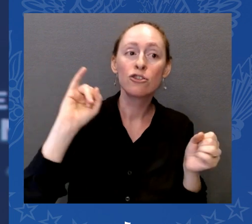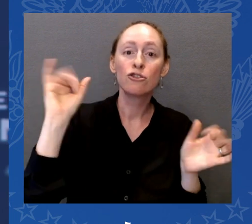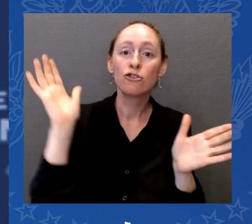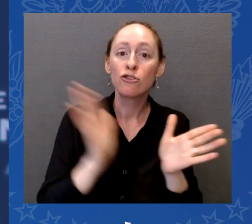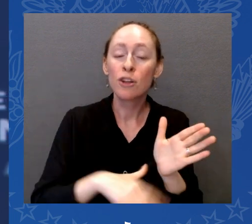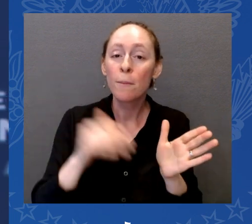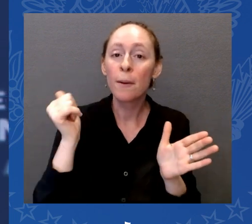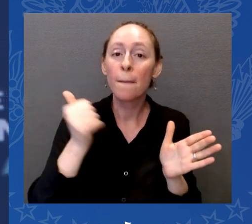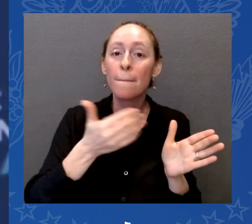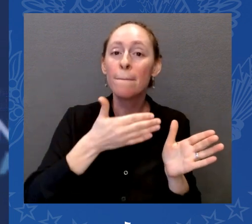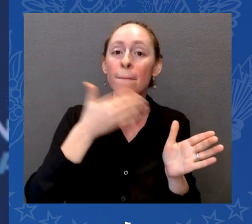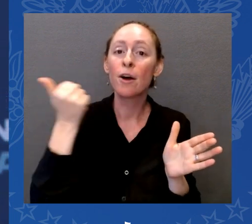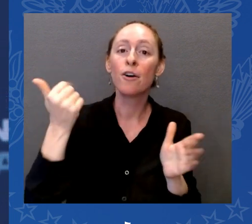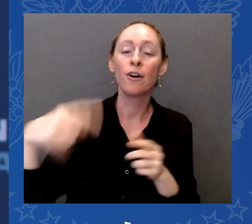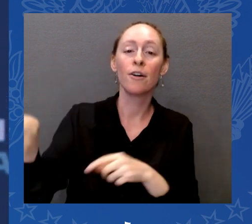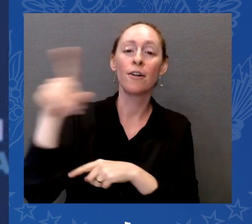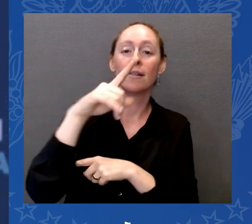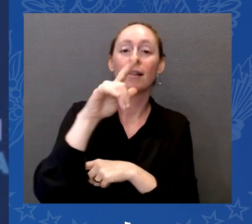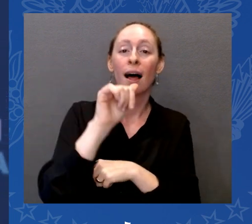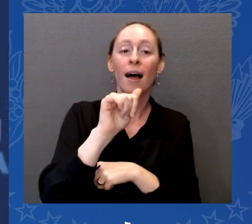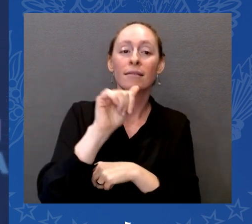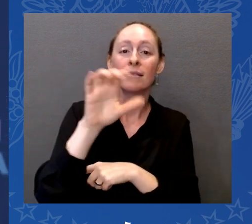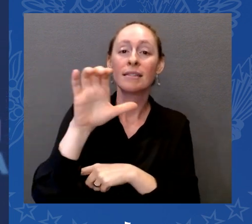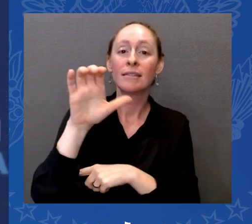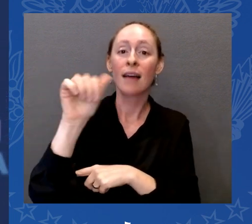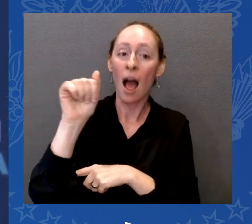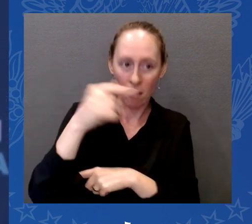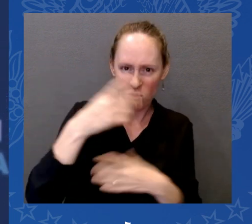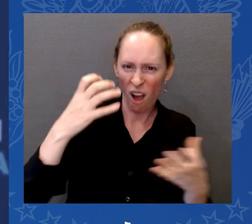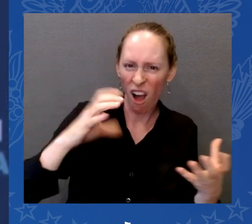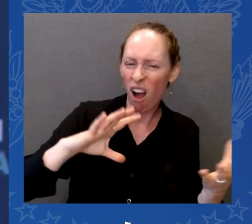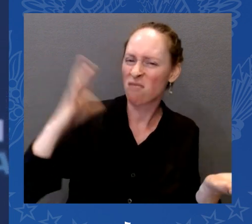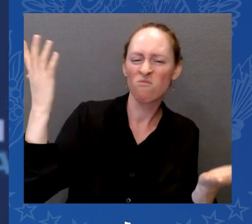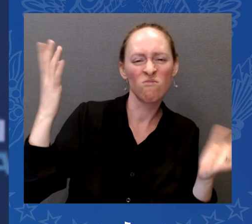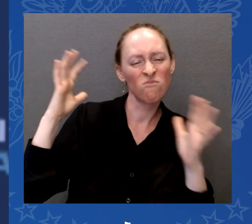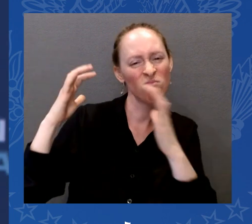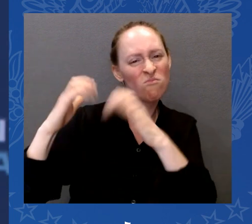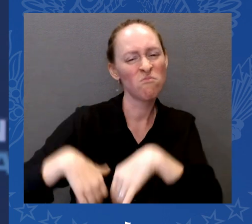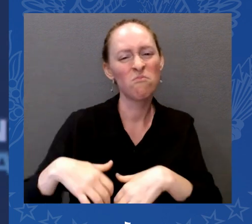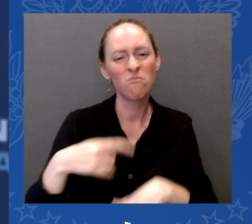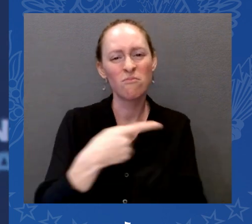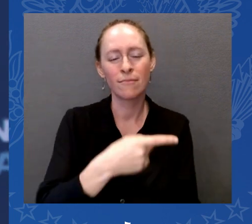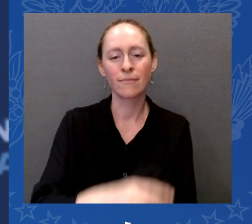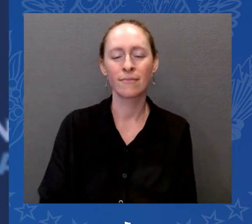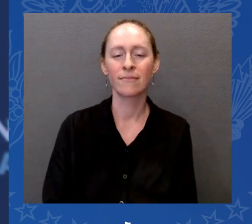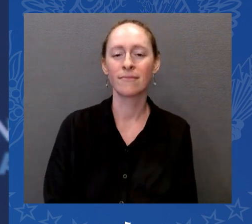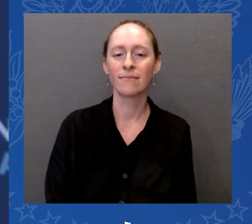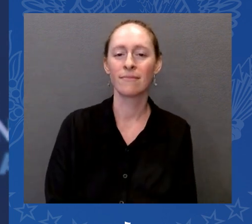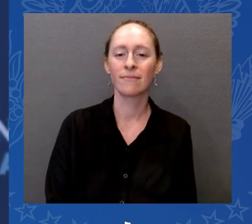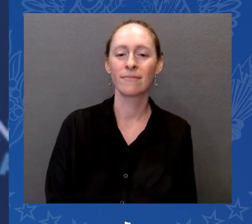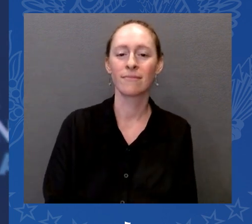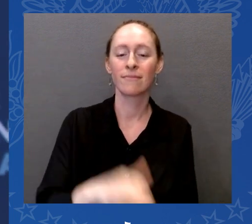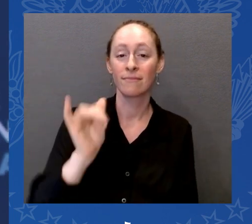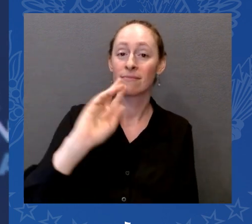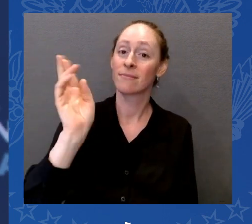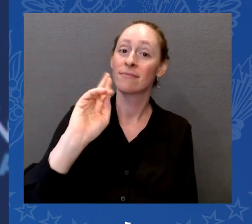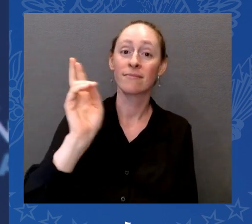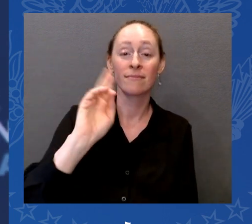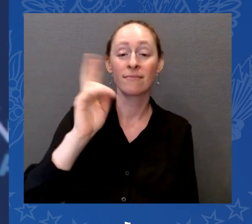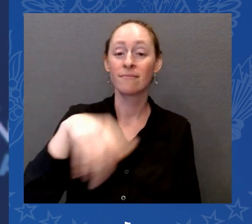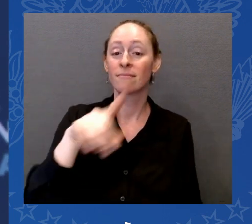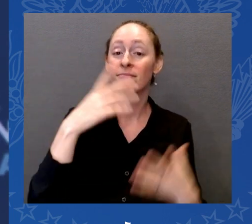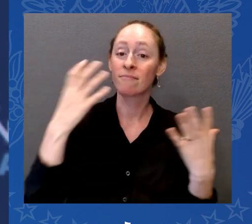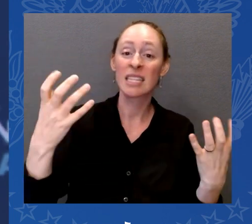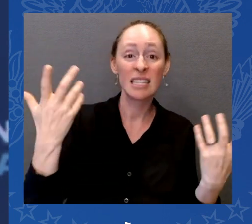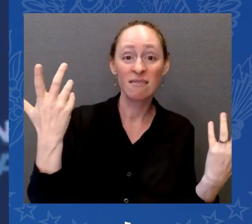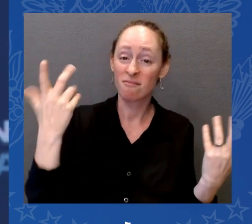gone. And of course, they're still determined to repeal the Affordable Care Act overall, which would mean that tens of millions of Americans with pre-existing